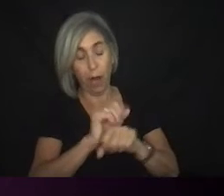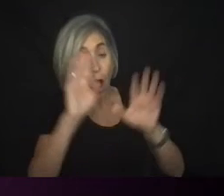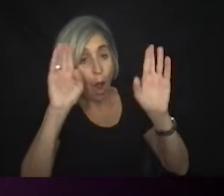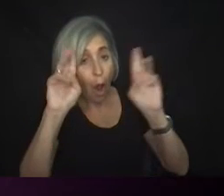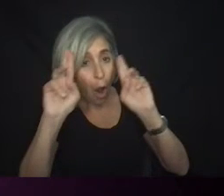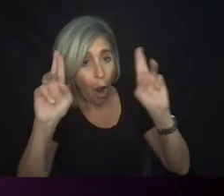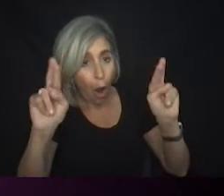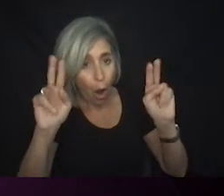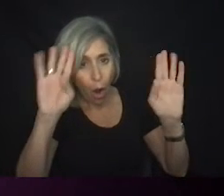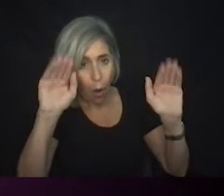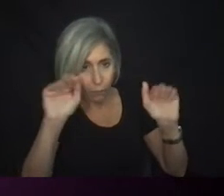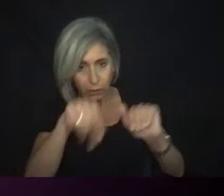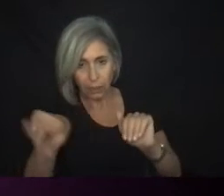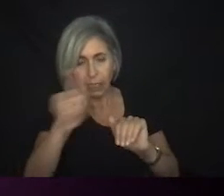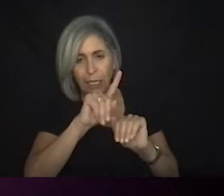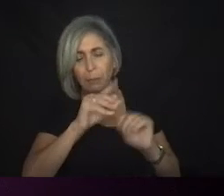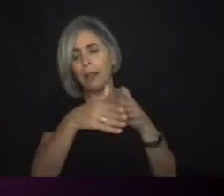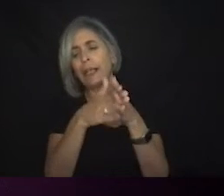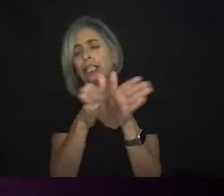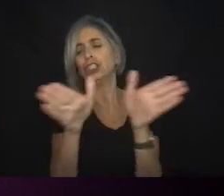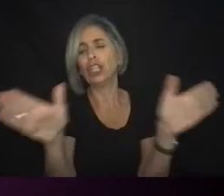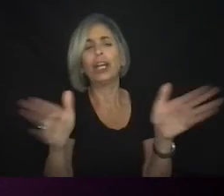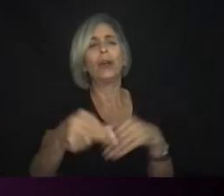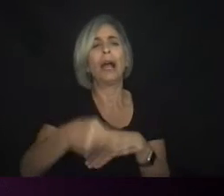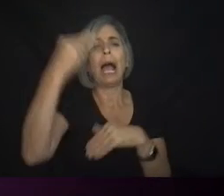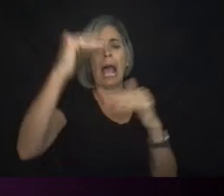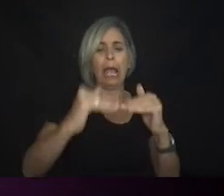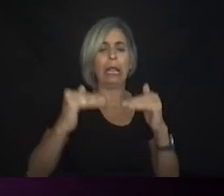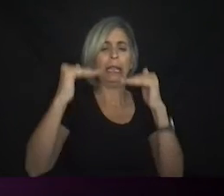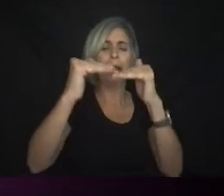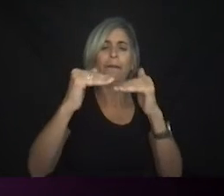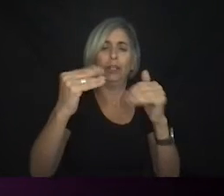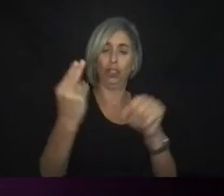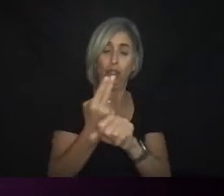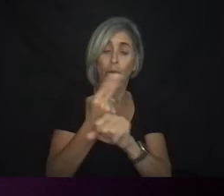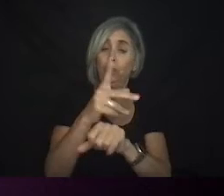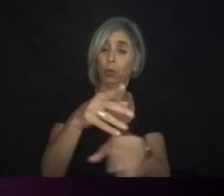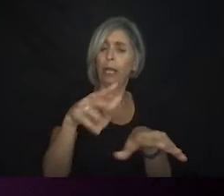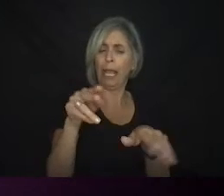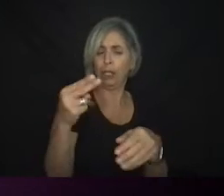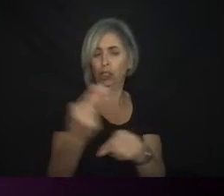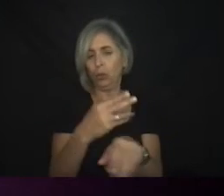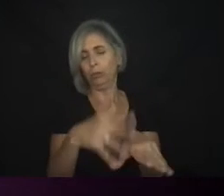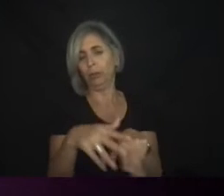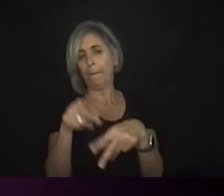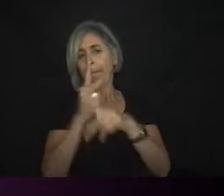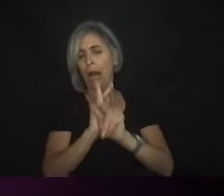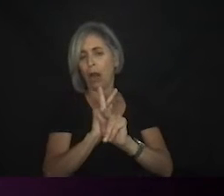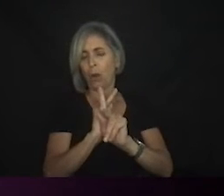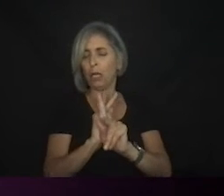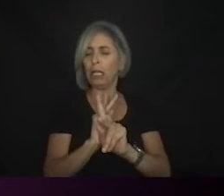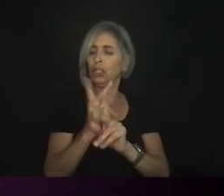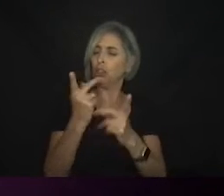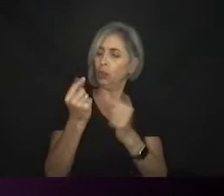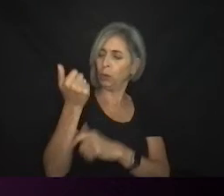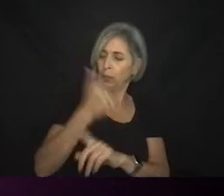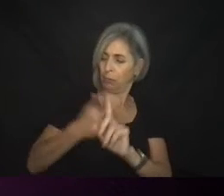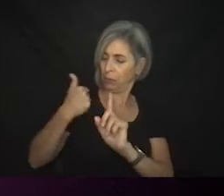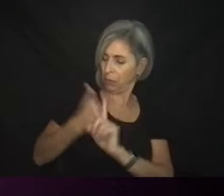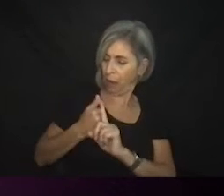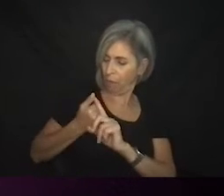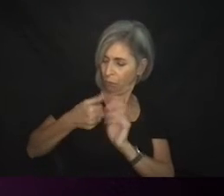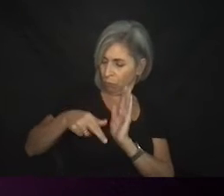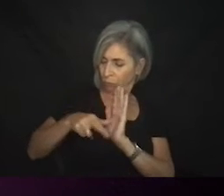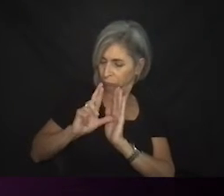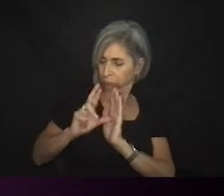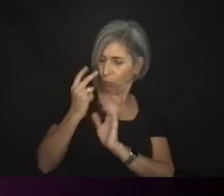hopefully this will kind of be like a general high-level view that you guys can take away and be like, I'm going to do some self-reflection, and I'm going to look through my